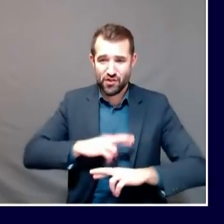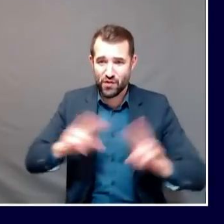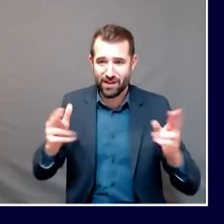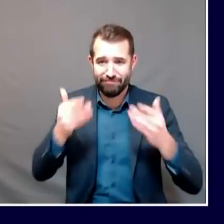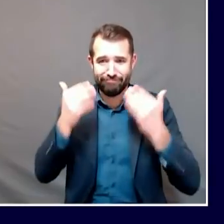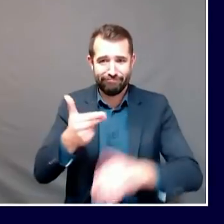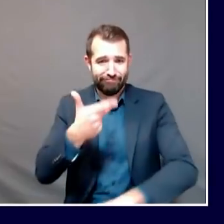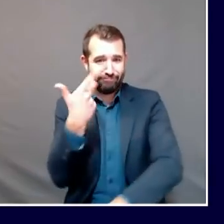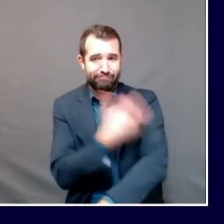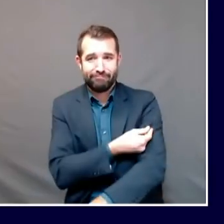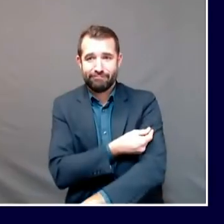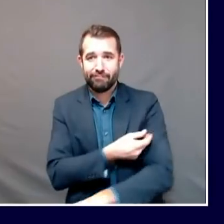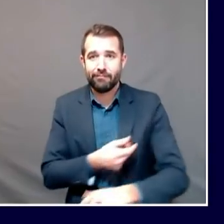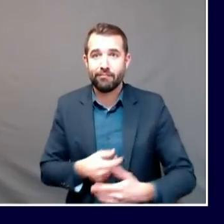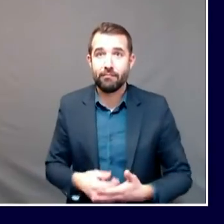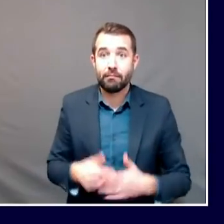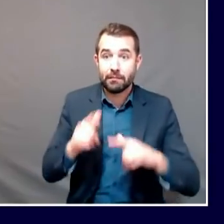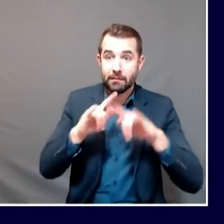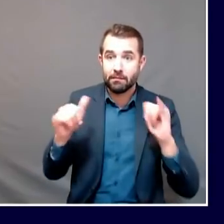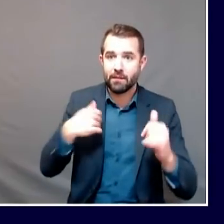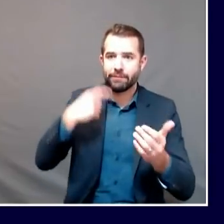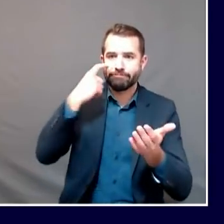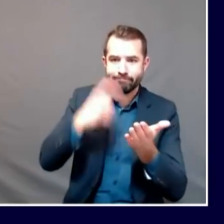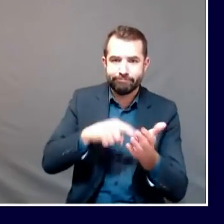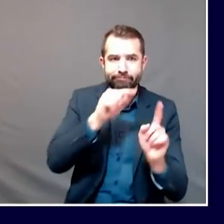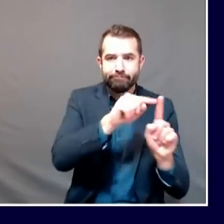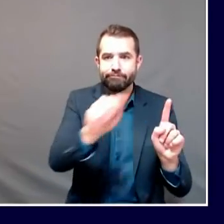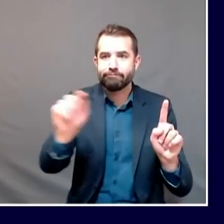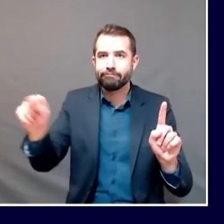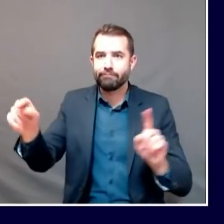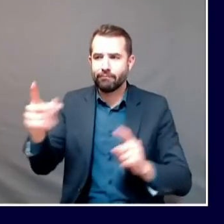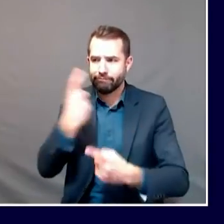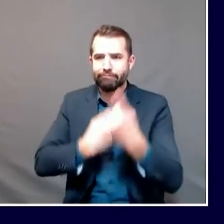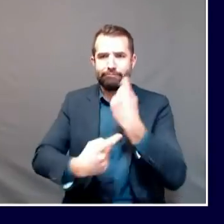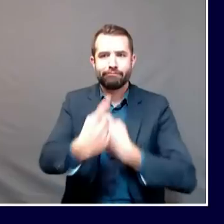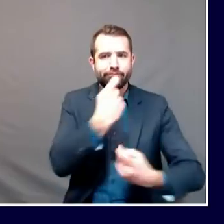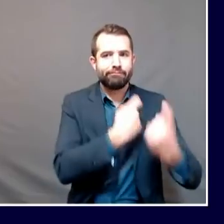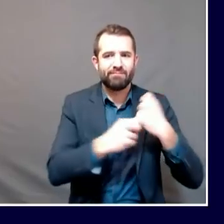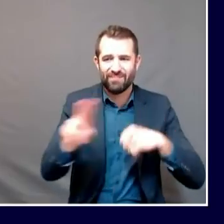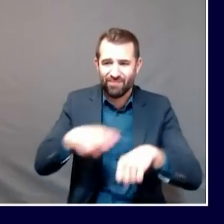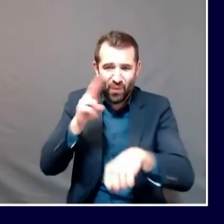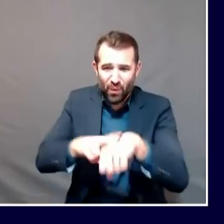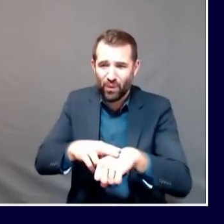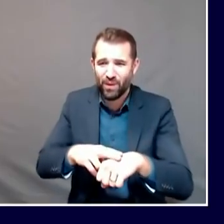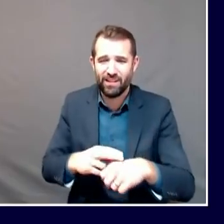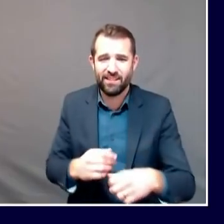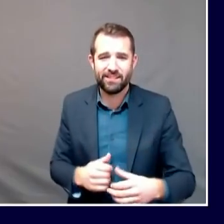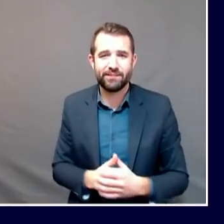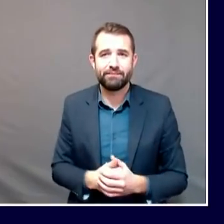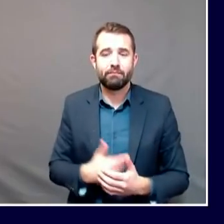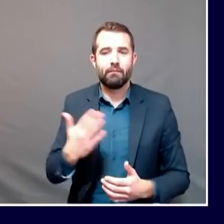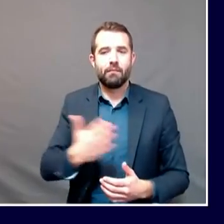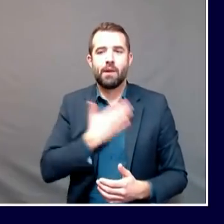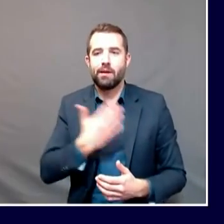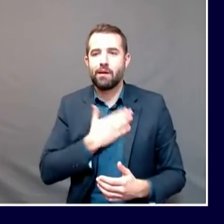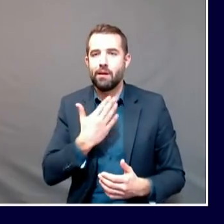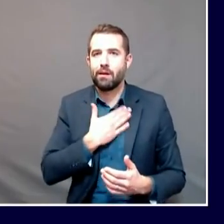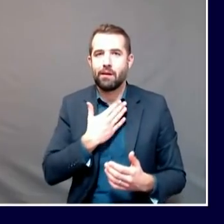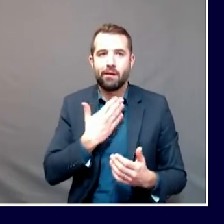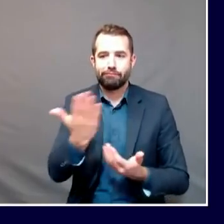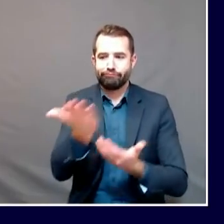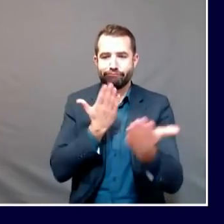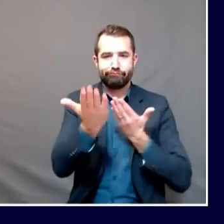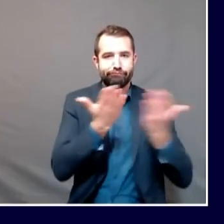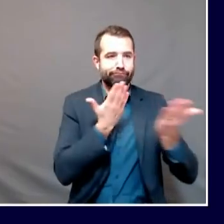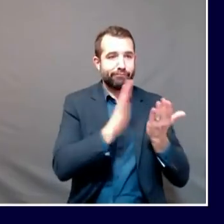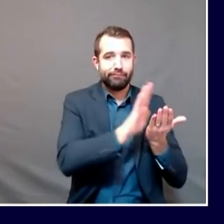have questions. That's natural. My goal is to try to take those questions and answer them honestly, openly,